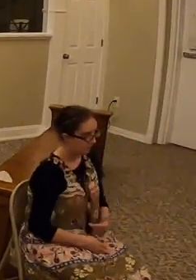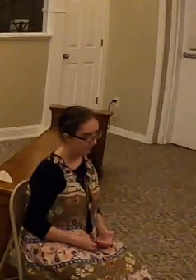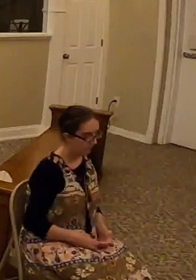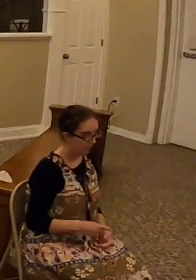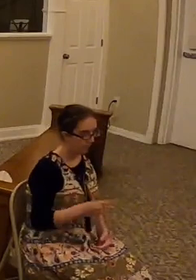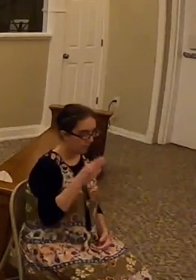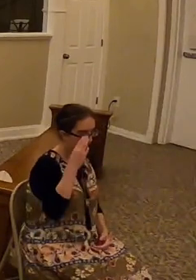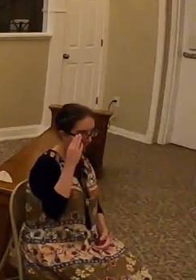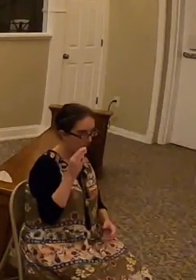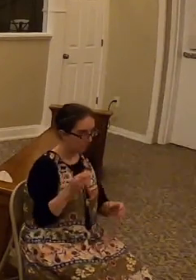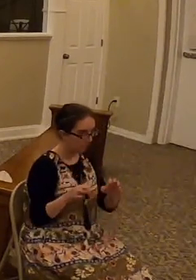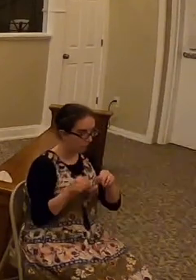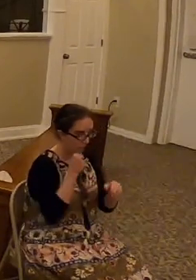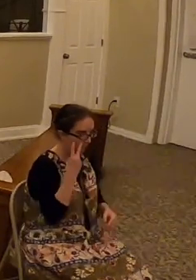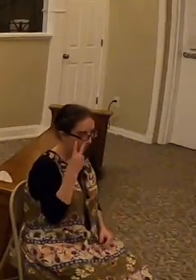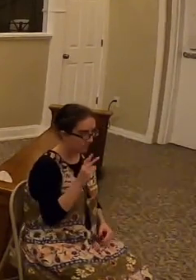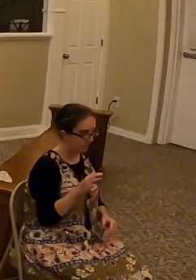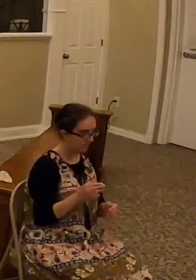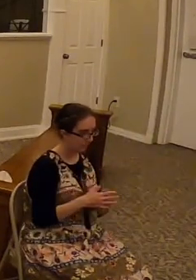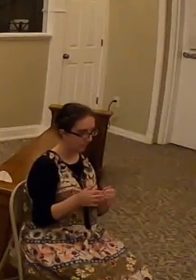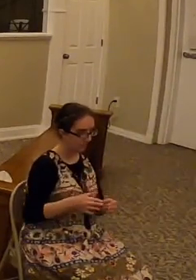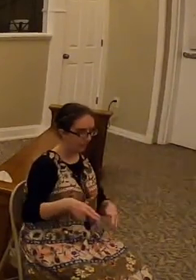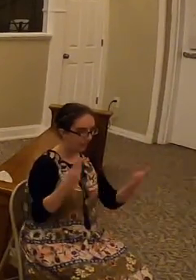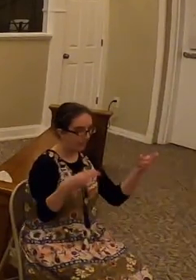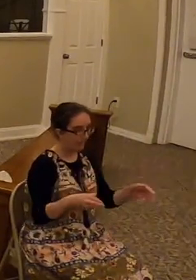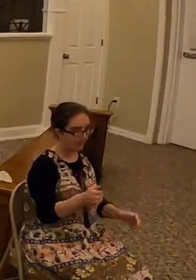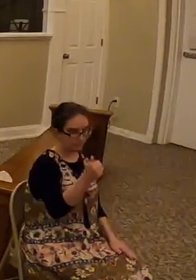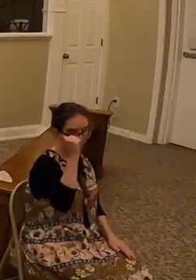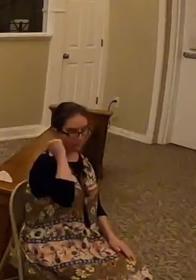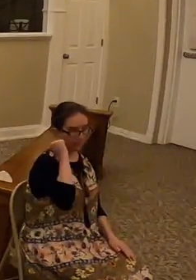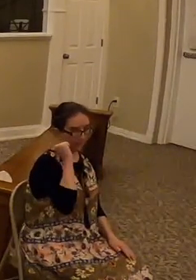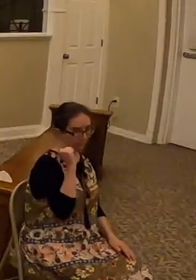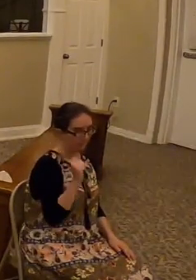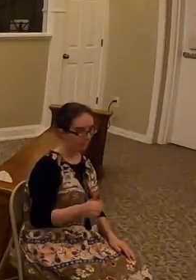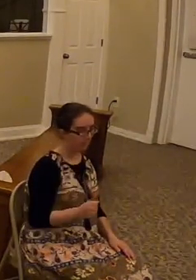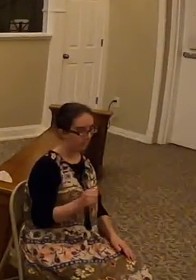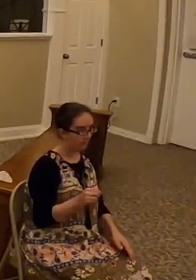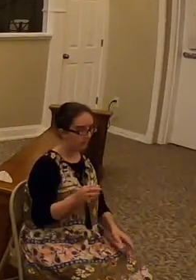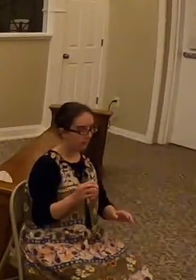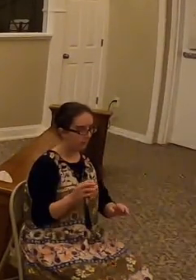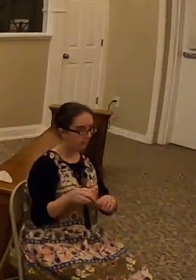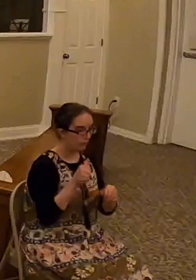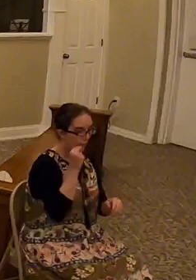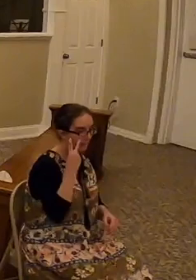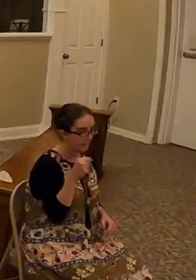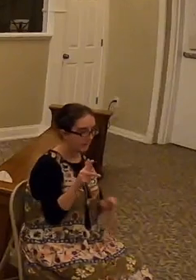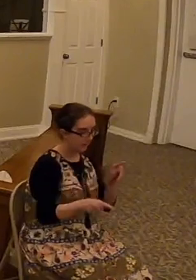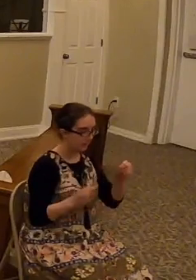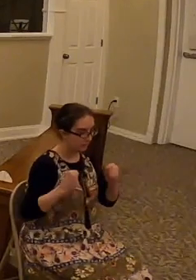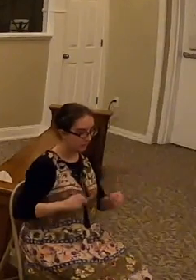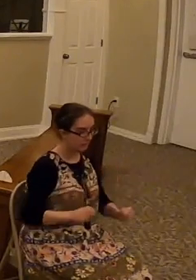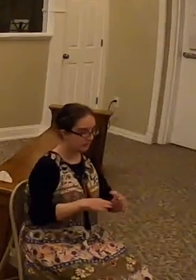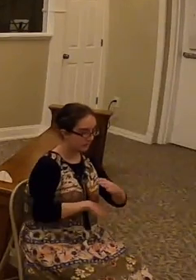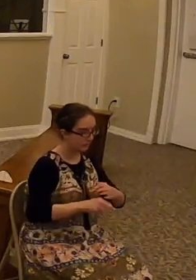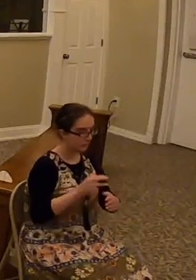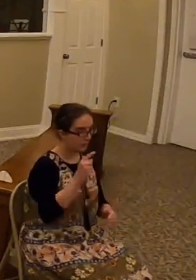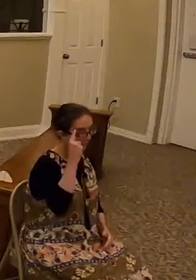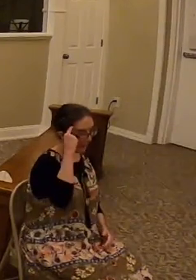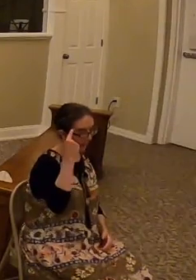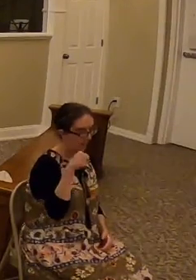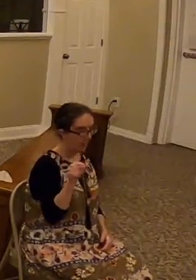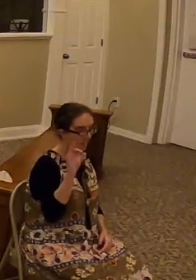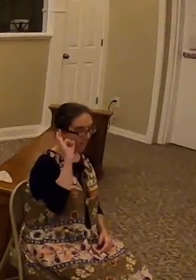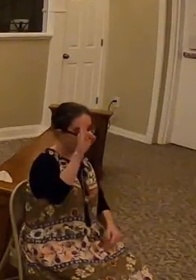And you don't see all the stuff going on behind the scenes. You don't see the people that are trying to undermine the